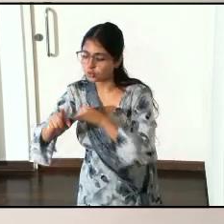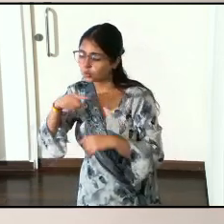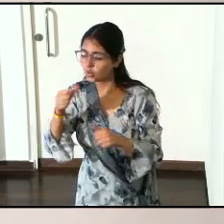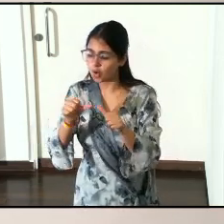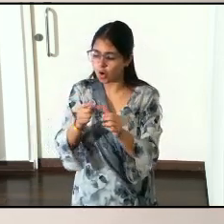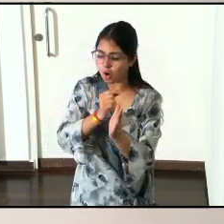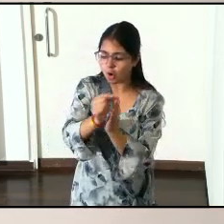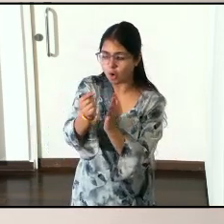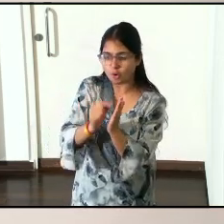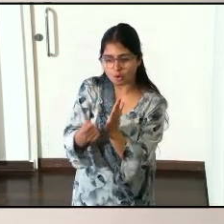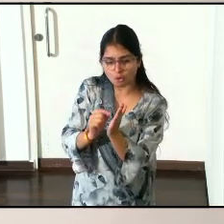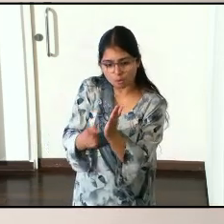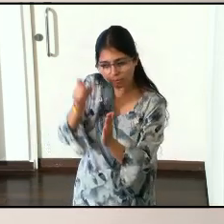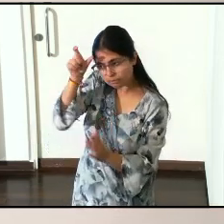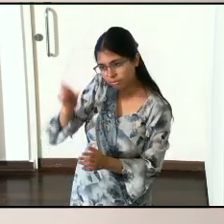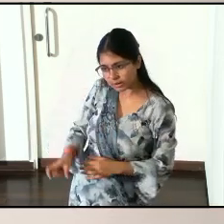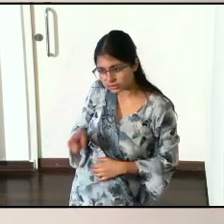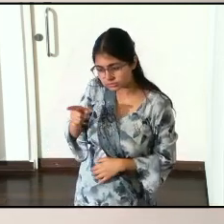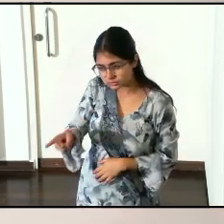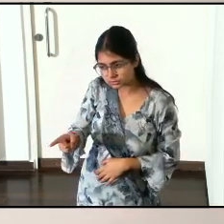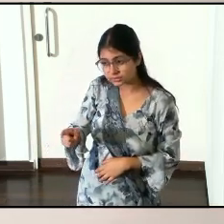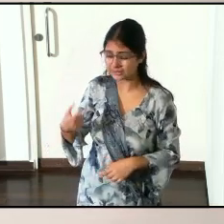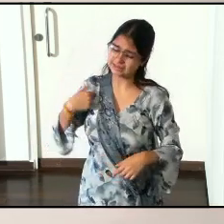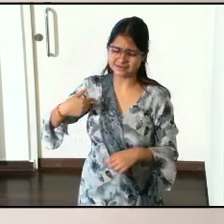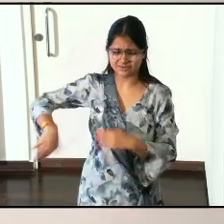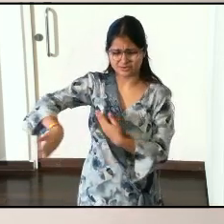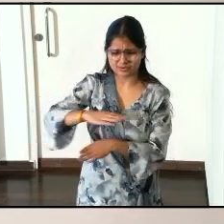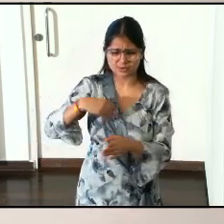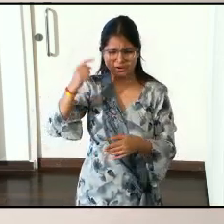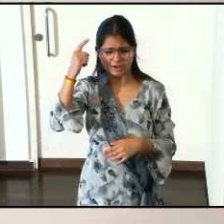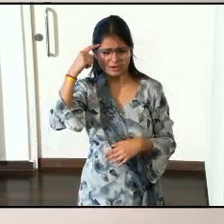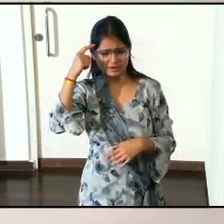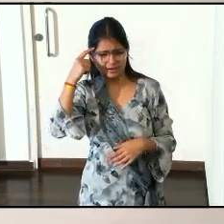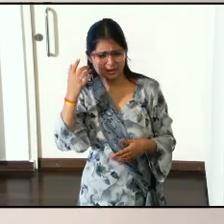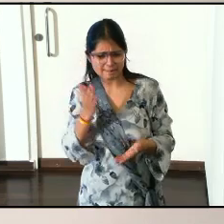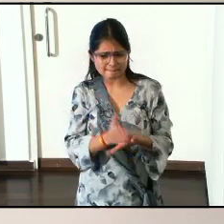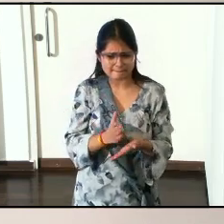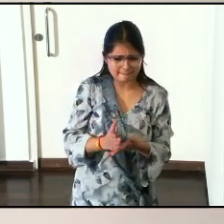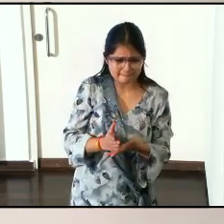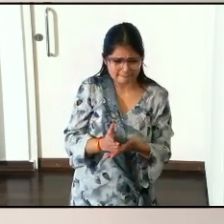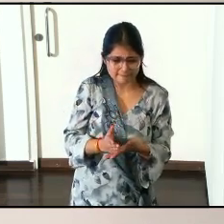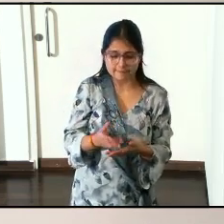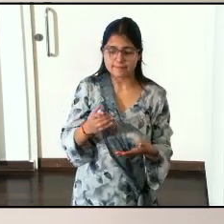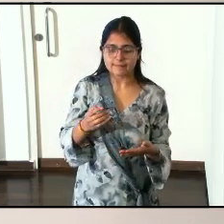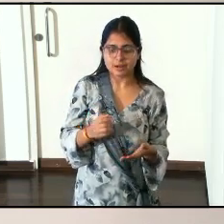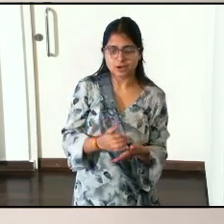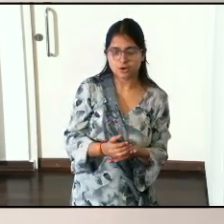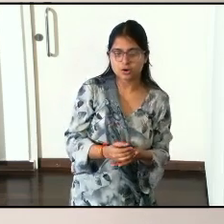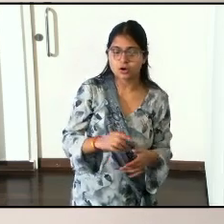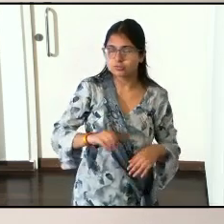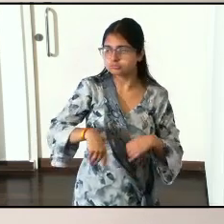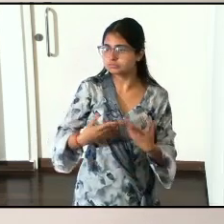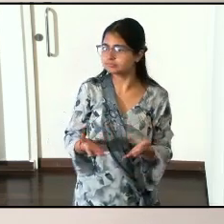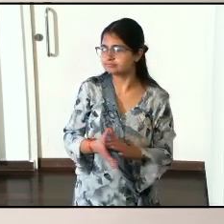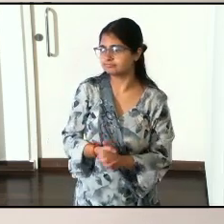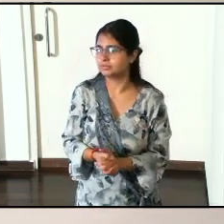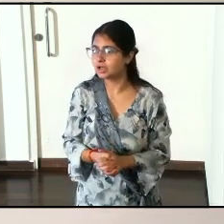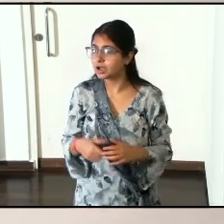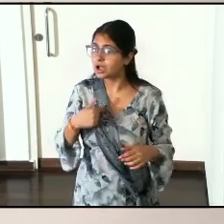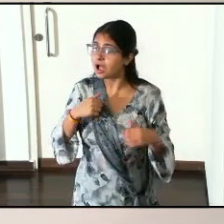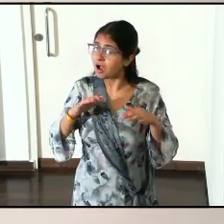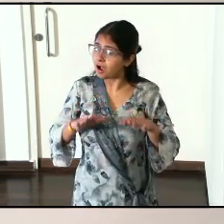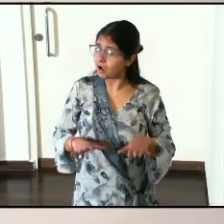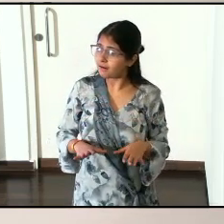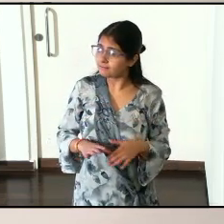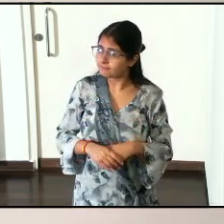all, we do know that once a book is published, it's going to be read in any number of ways. Right? It doesn't matter what I might